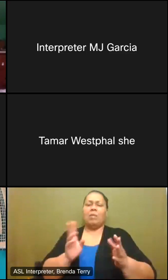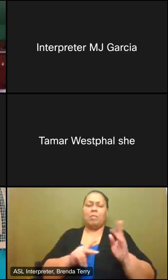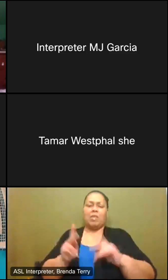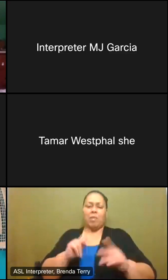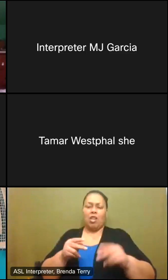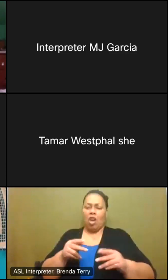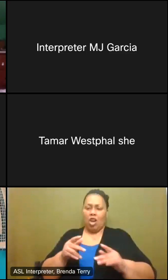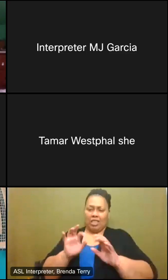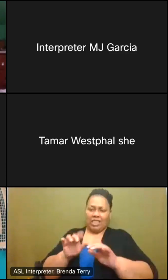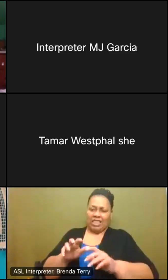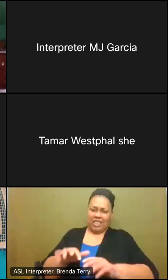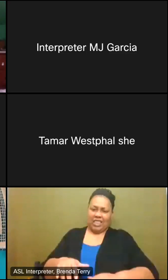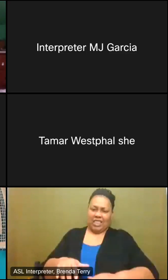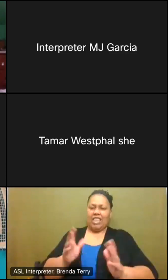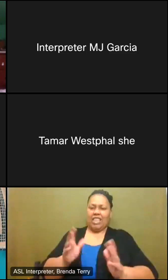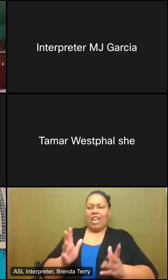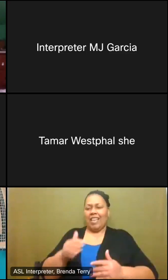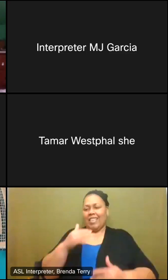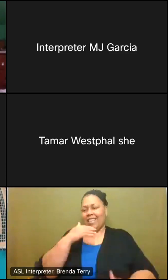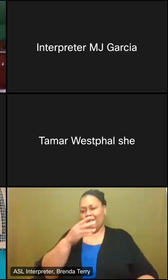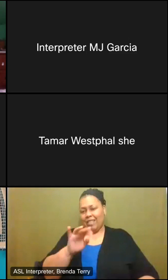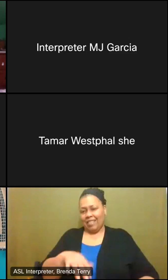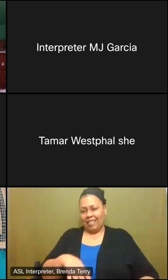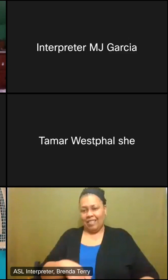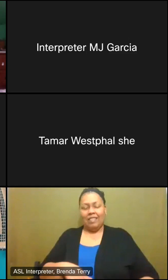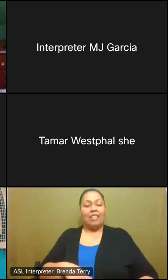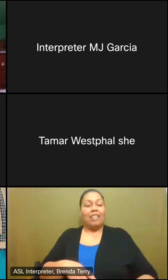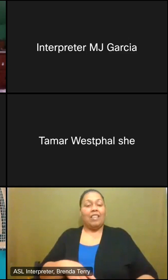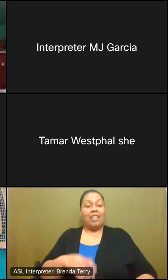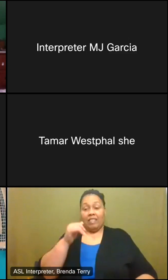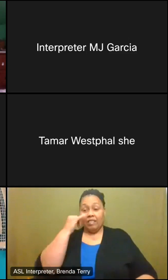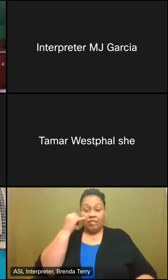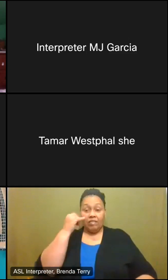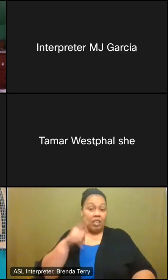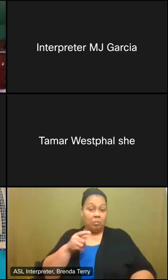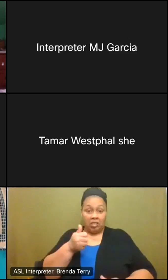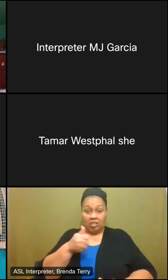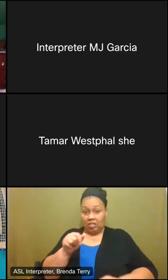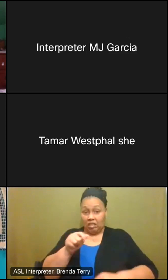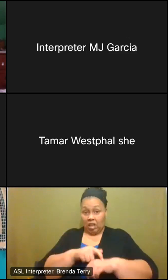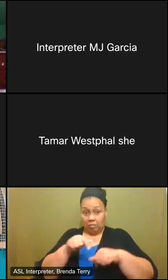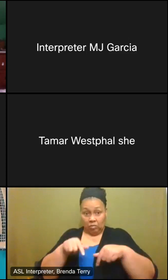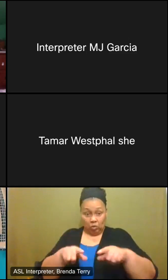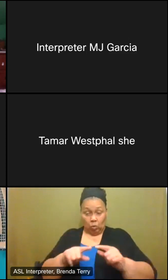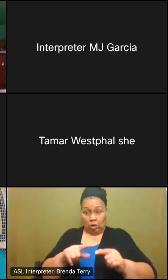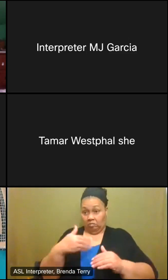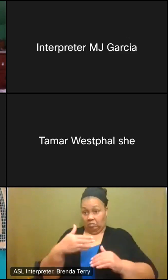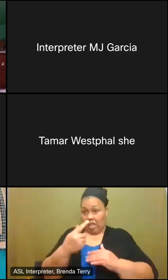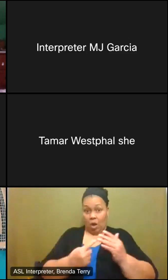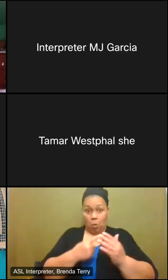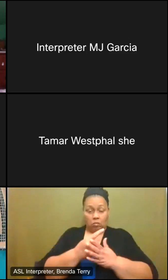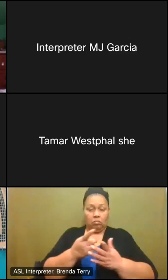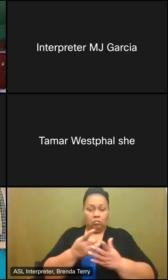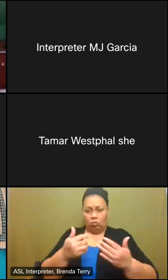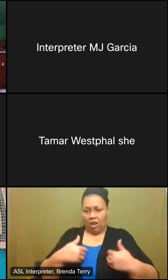to the chat. Thank you so much for that. If at any time during the next hour you